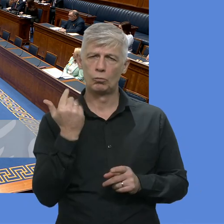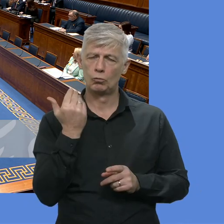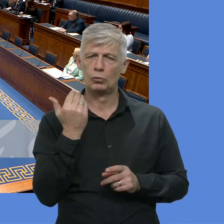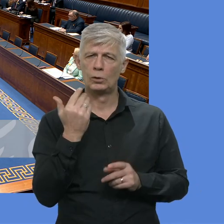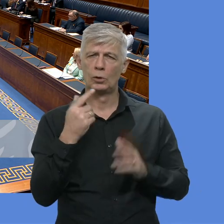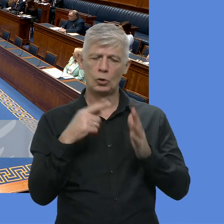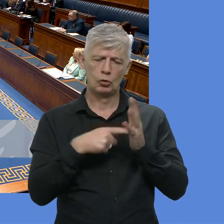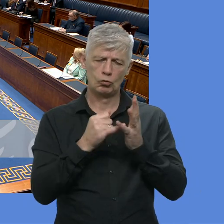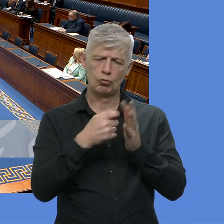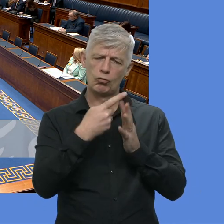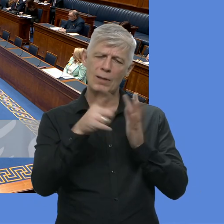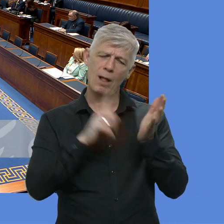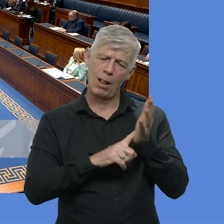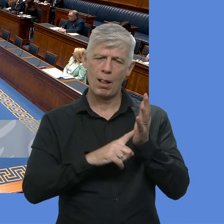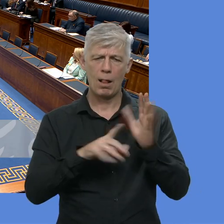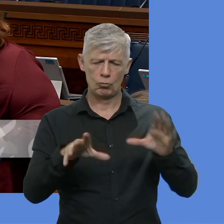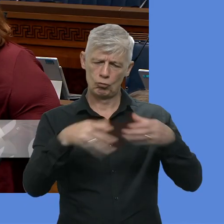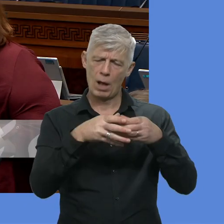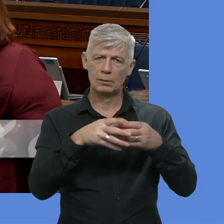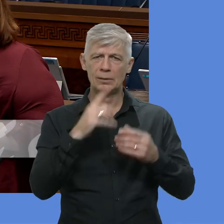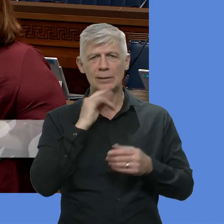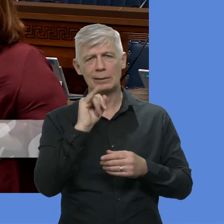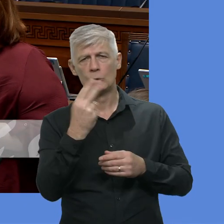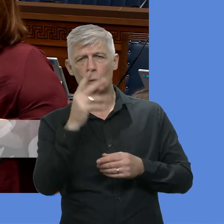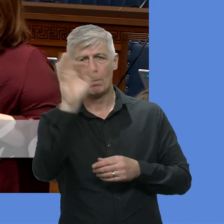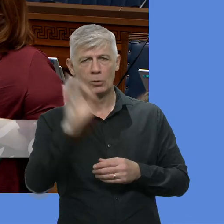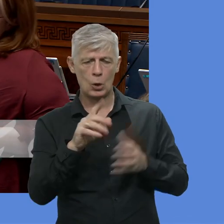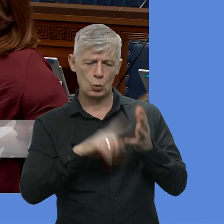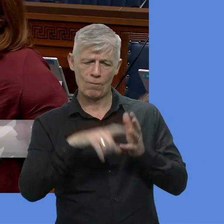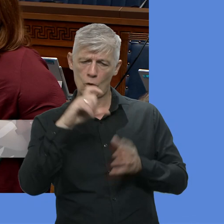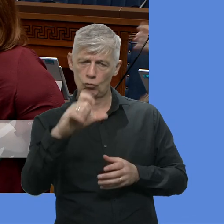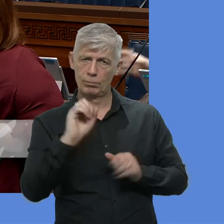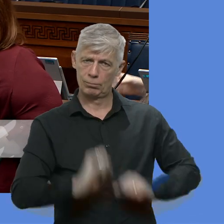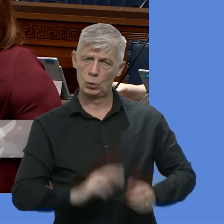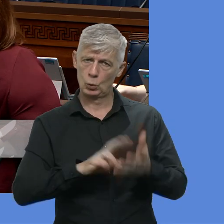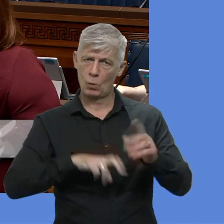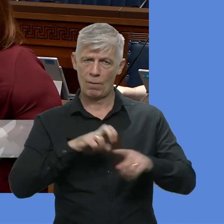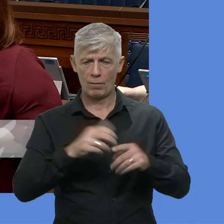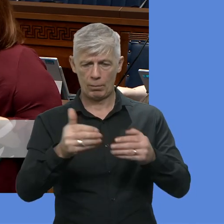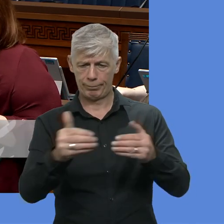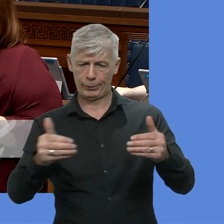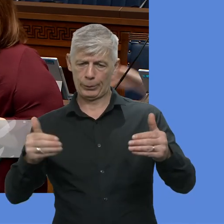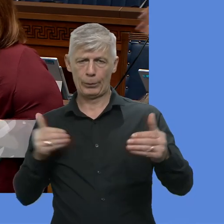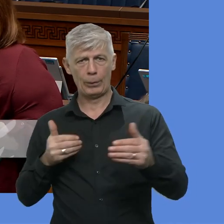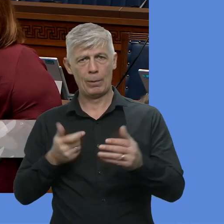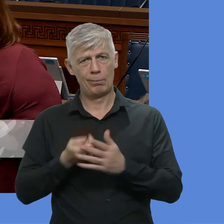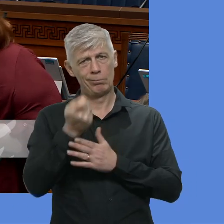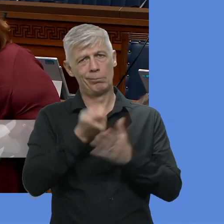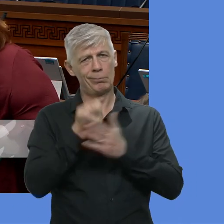Trust report that states 62% of people on Universal Credit in Northern Ireland have fallen behind on their bills. Given